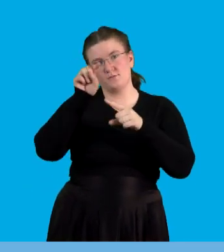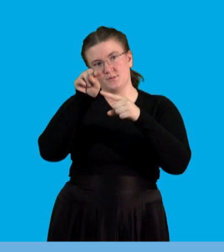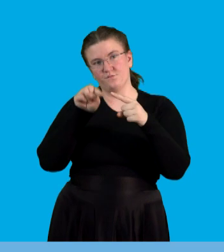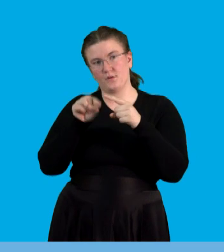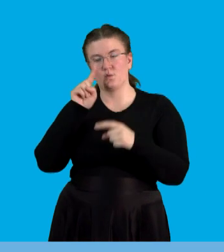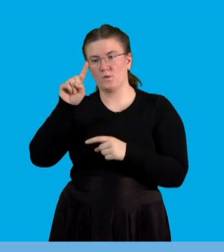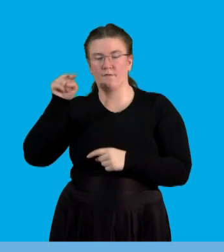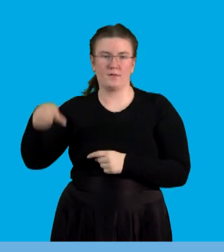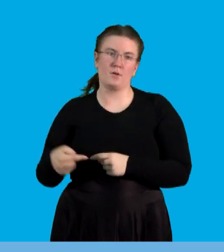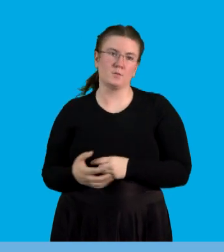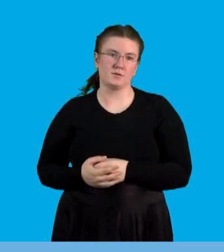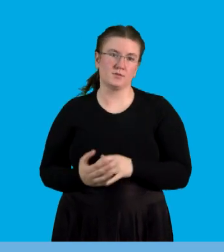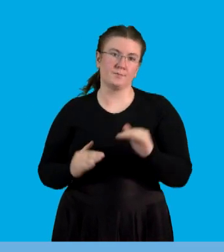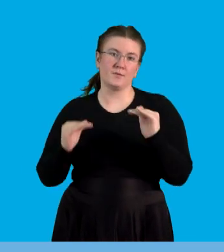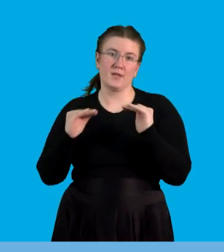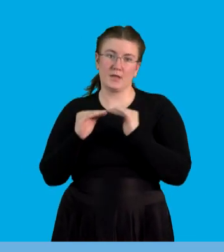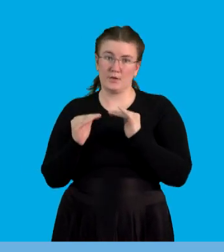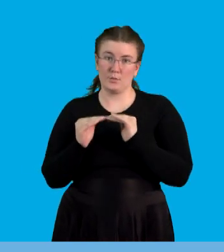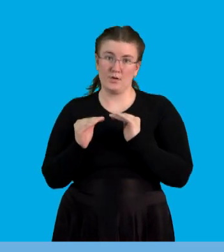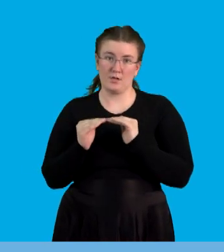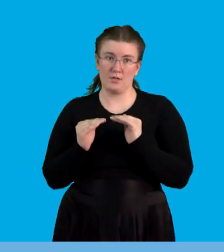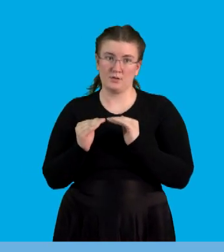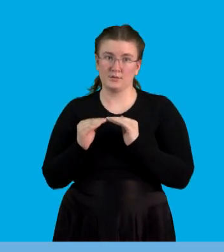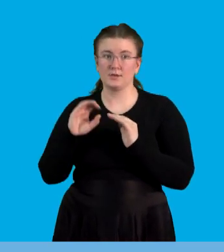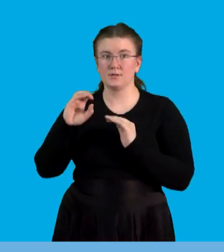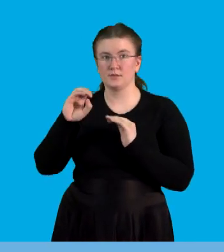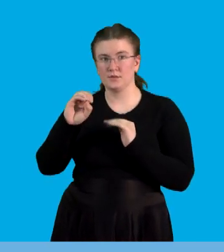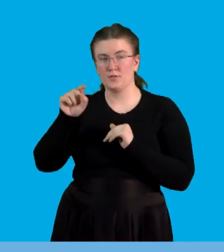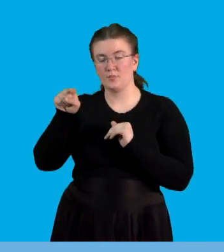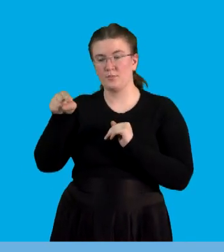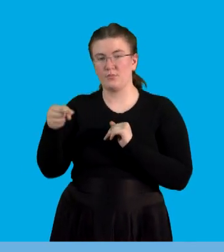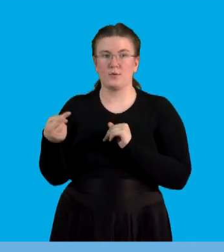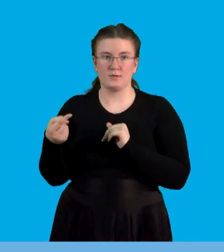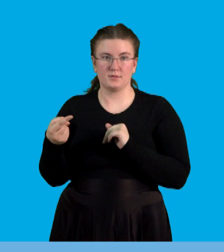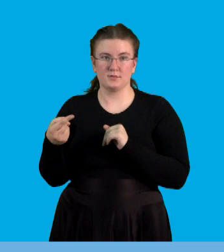by 1,000. This is going to give us